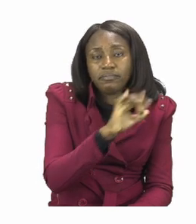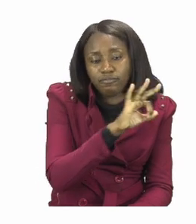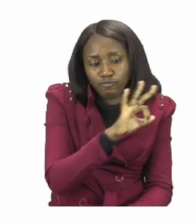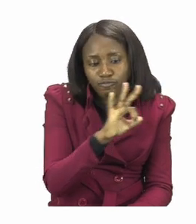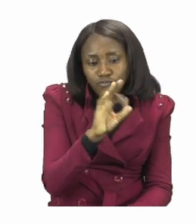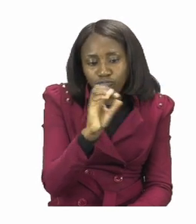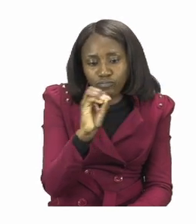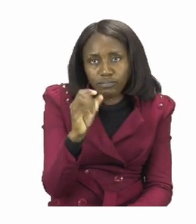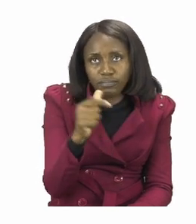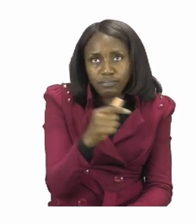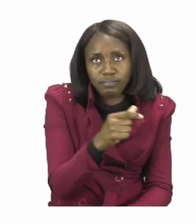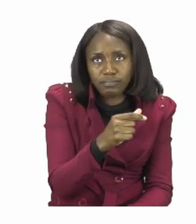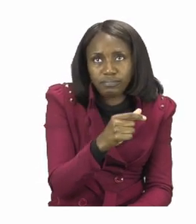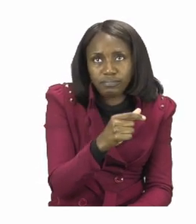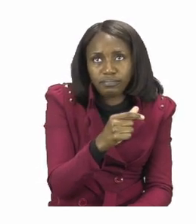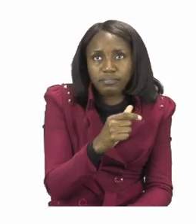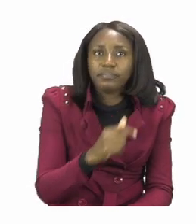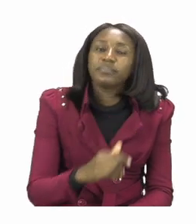fog.